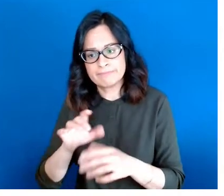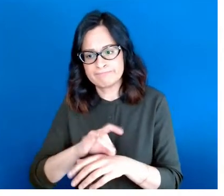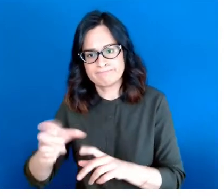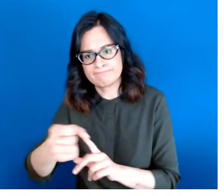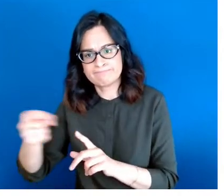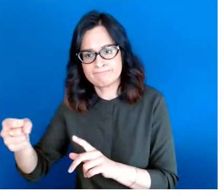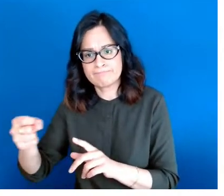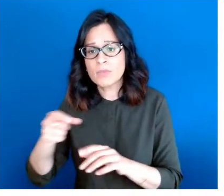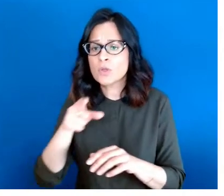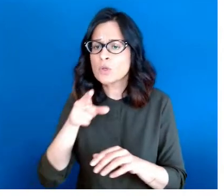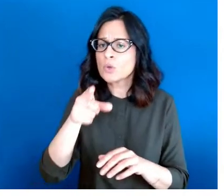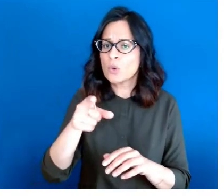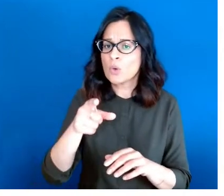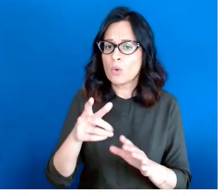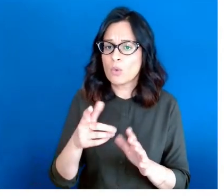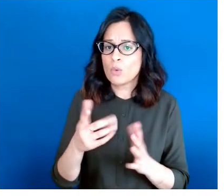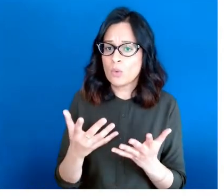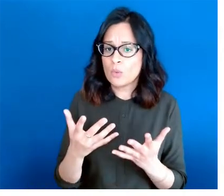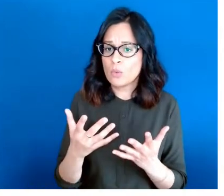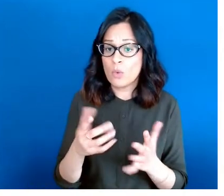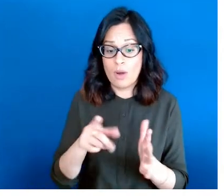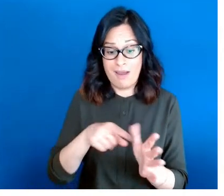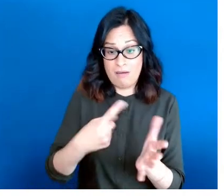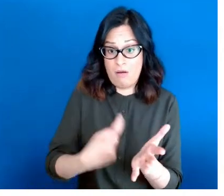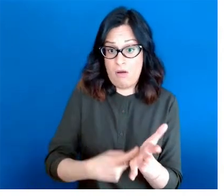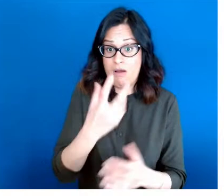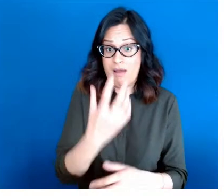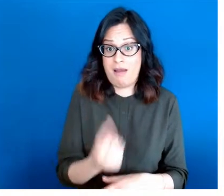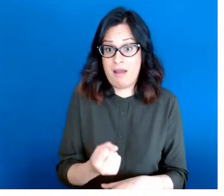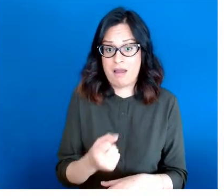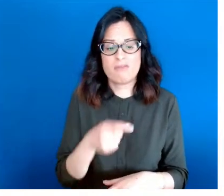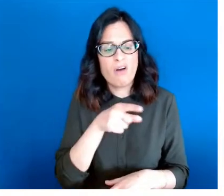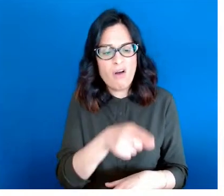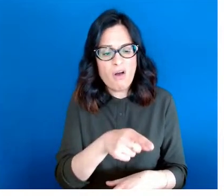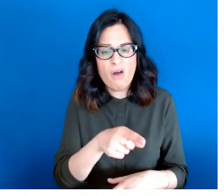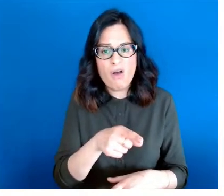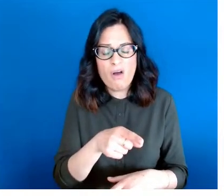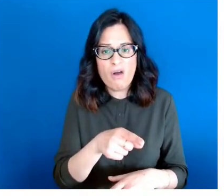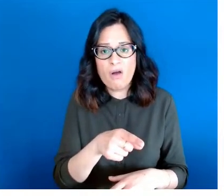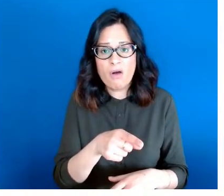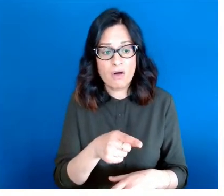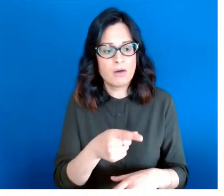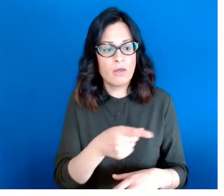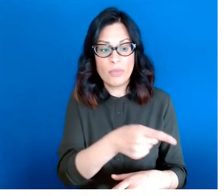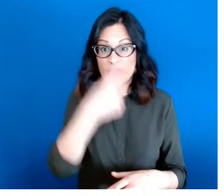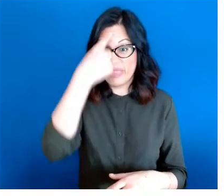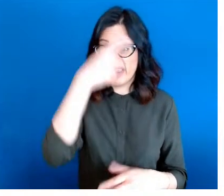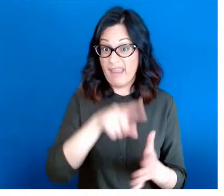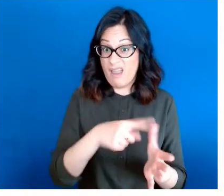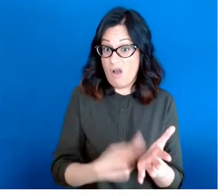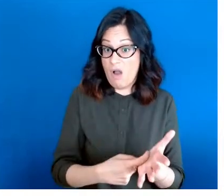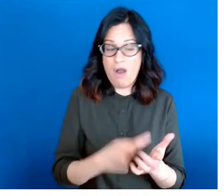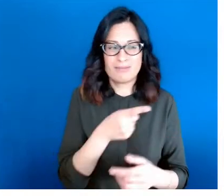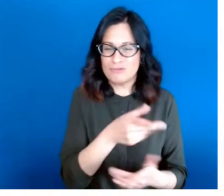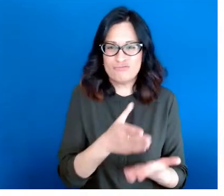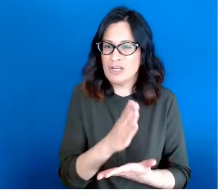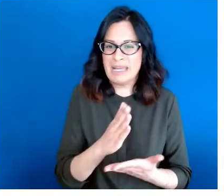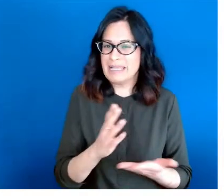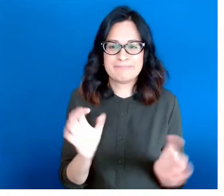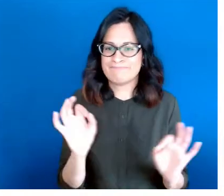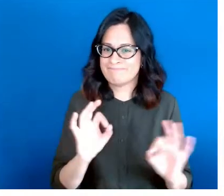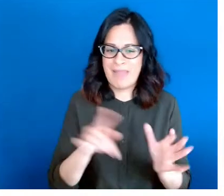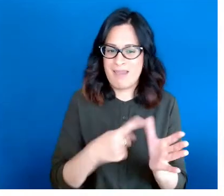people with allergic as having allergic rhinitis who don't have an allergic rhinitis. So consider the